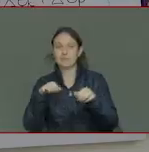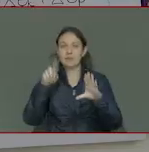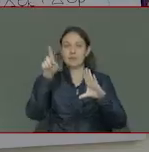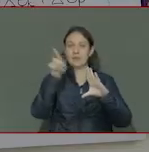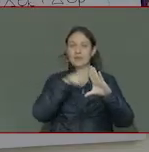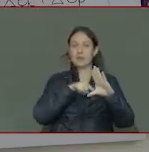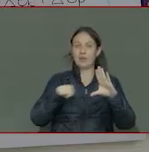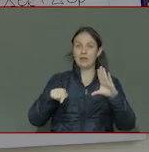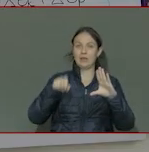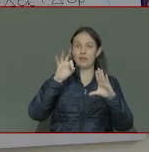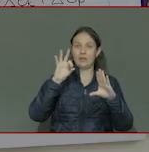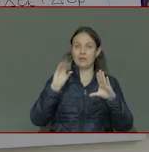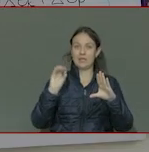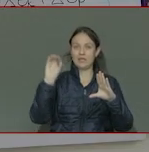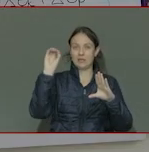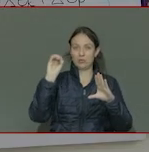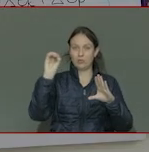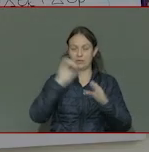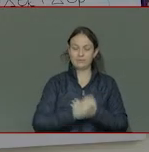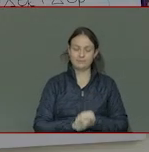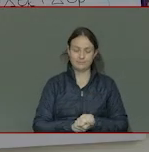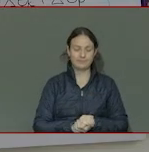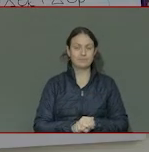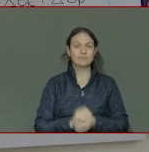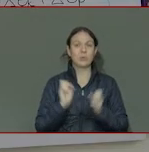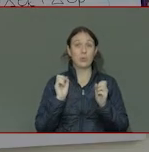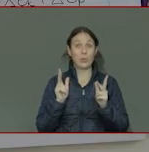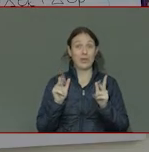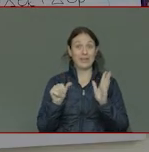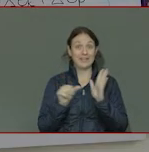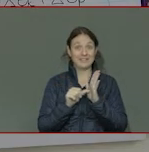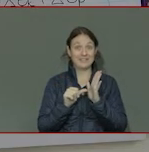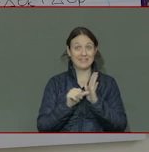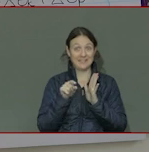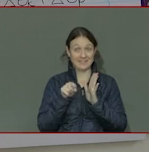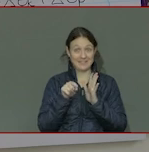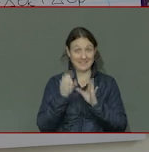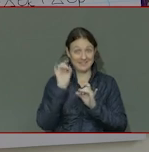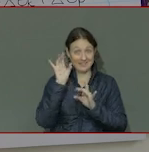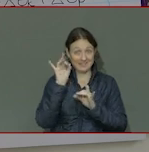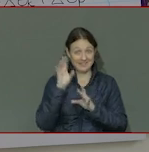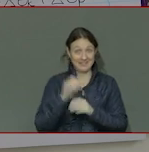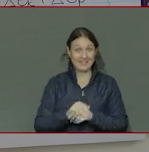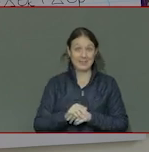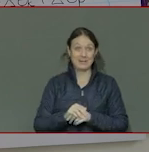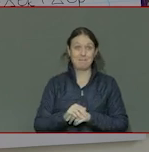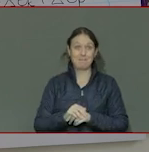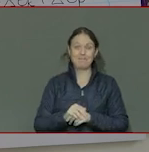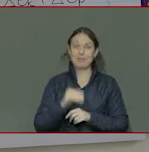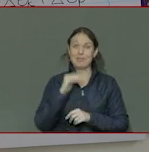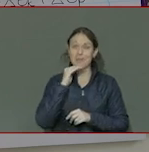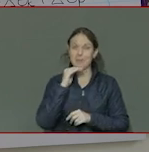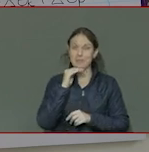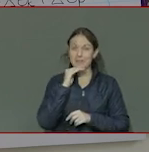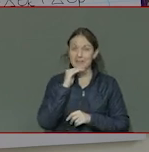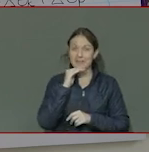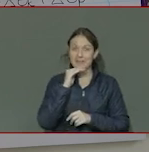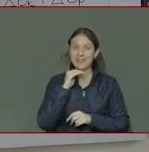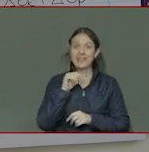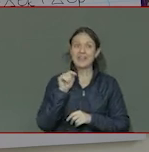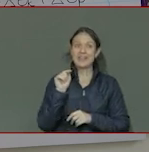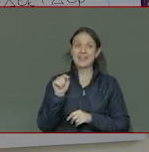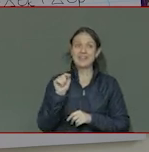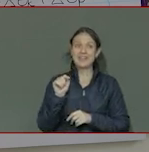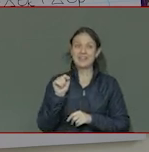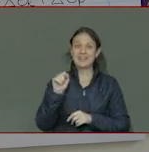to the horizontal. Okay, now that's the other important thing. It's not the 50 Newton that's causing